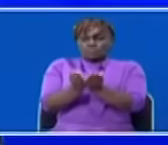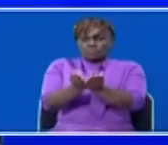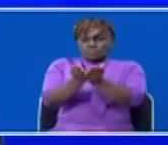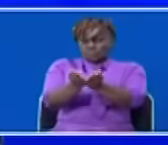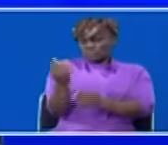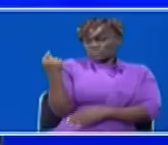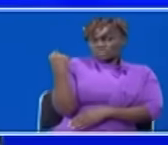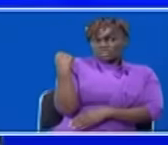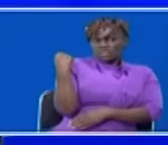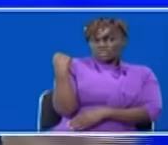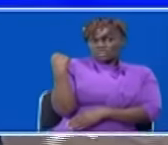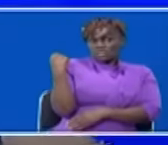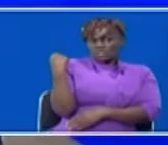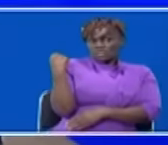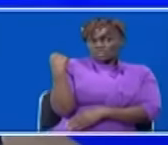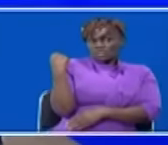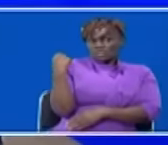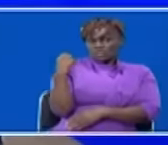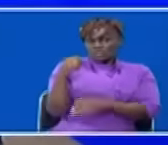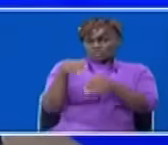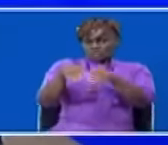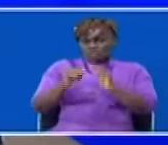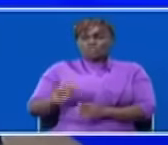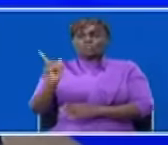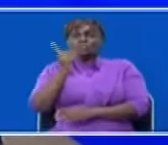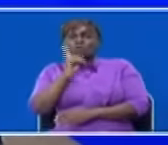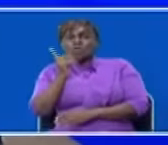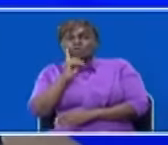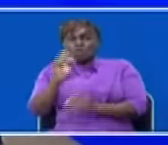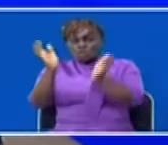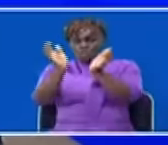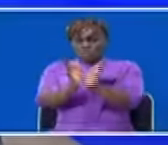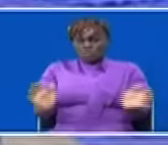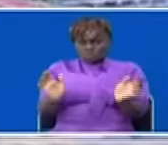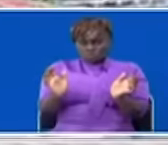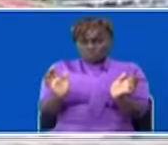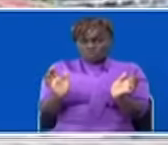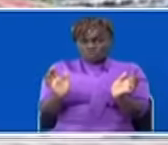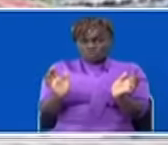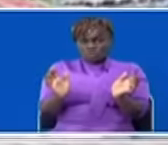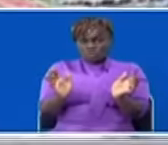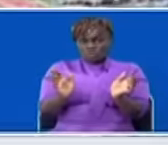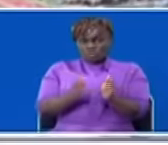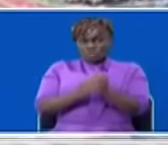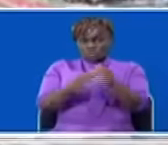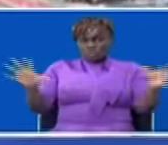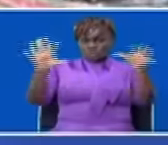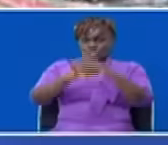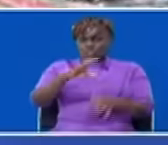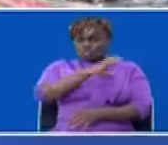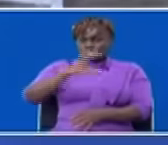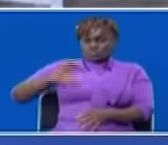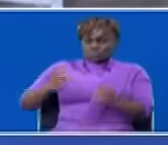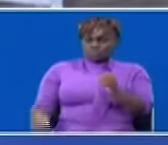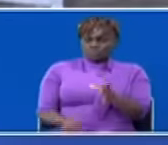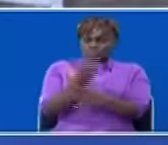accident yesterday, which will begin tomorrow morning. Now, according to Bondo Assistant County Commissioner Gerald Mutuku, a joint committee has been